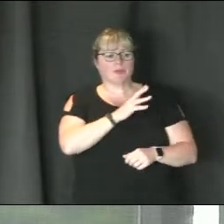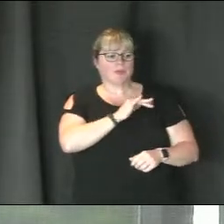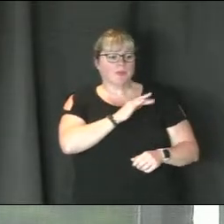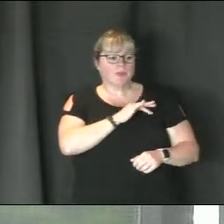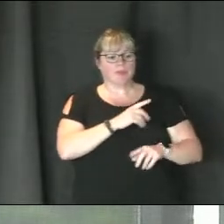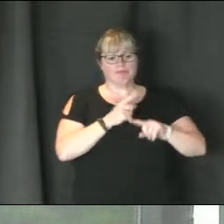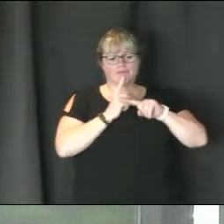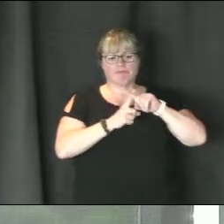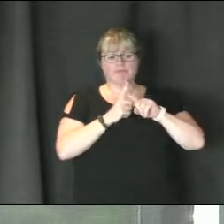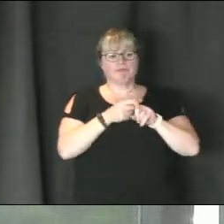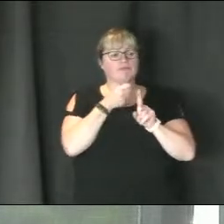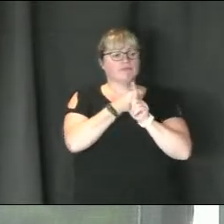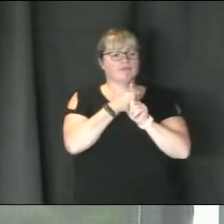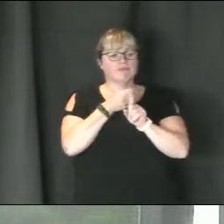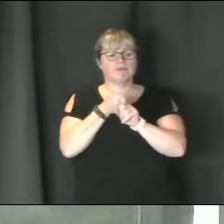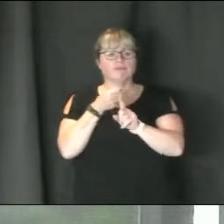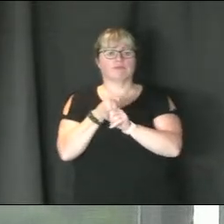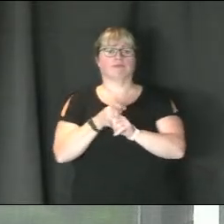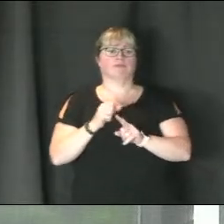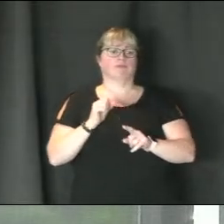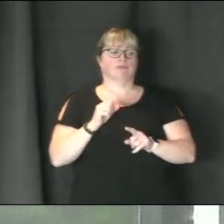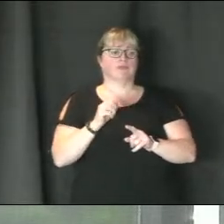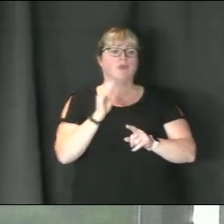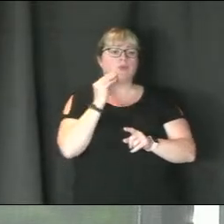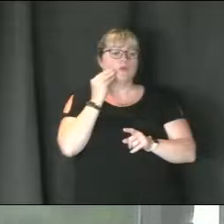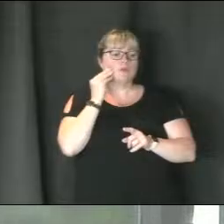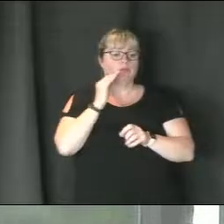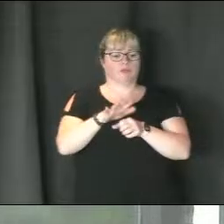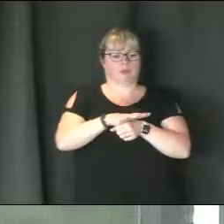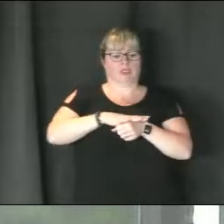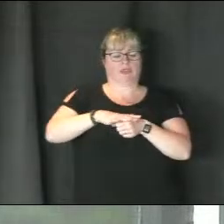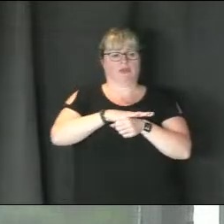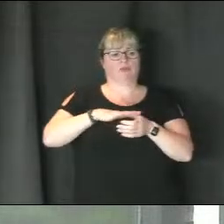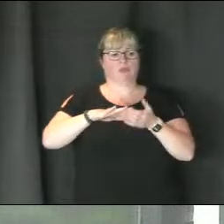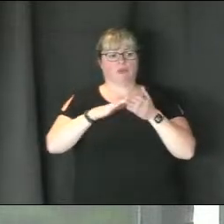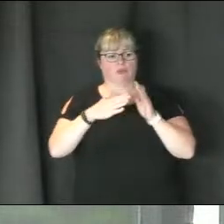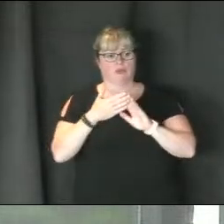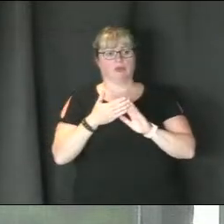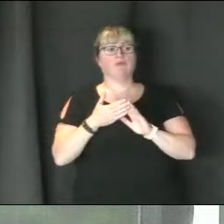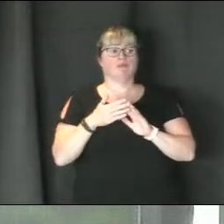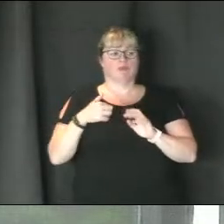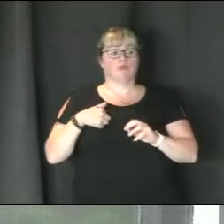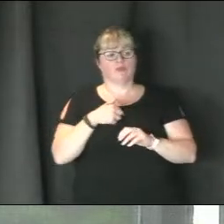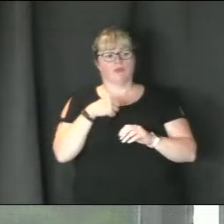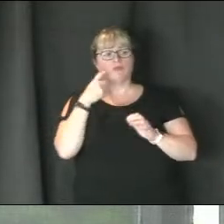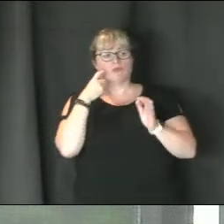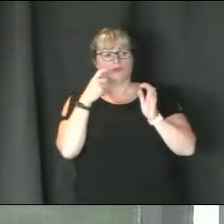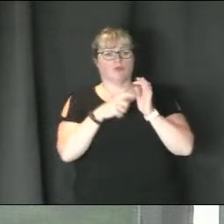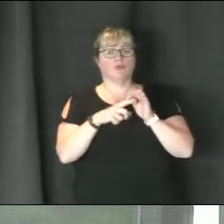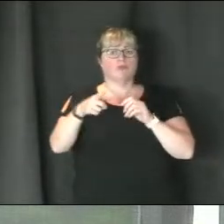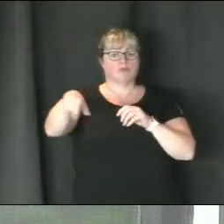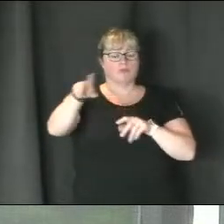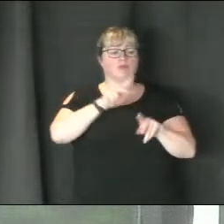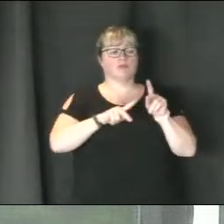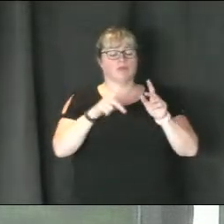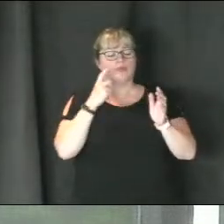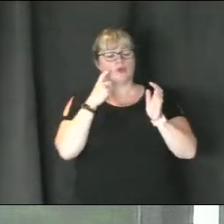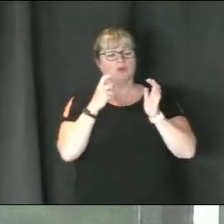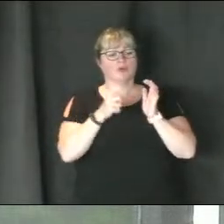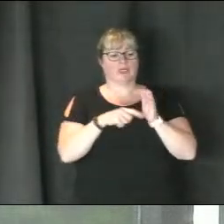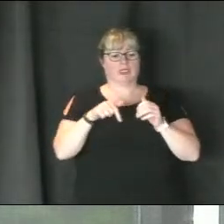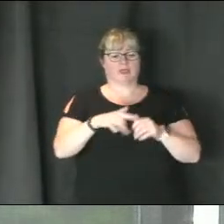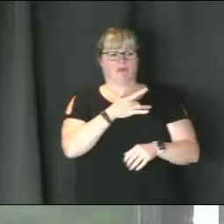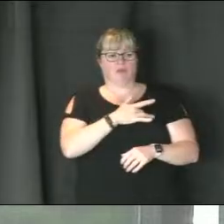positive impacts in their communities. And this does not go unnoticed. Our province is